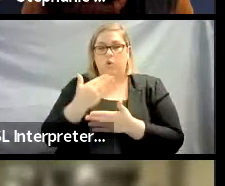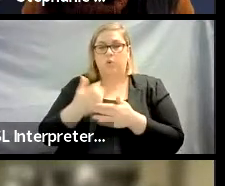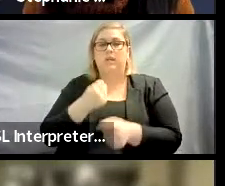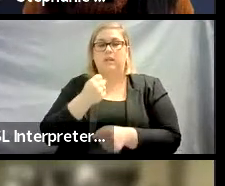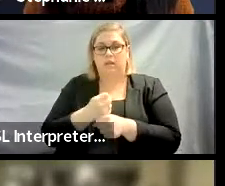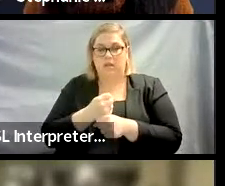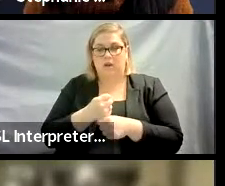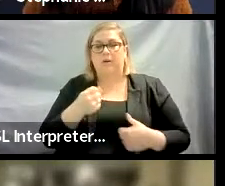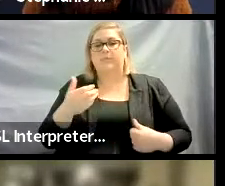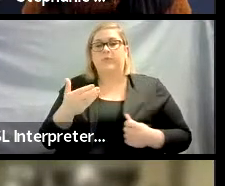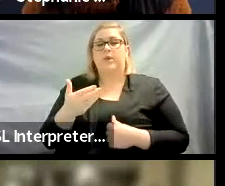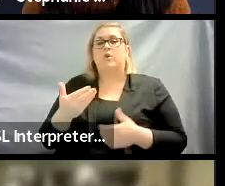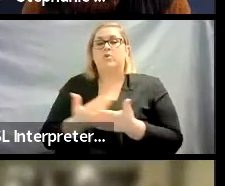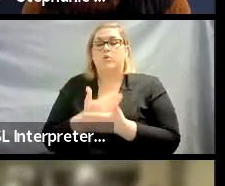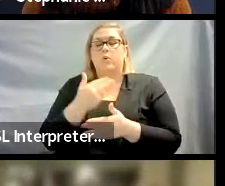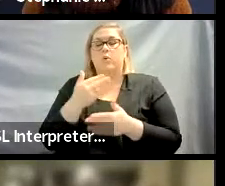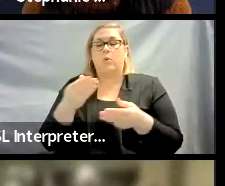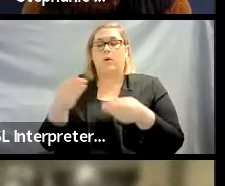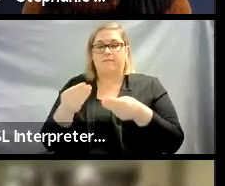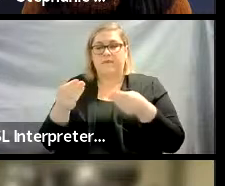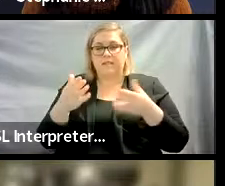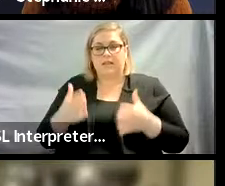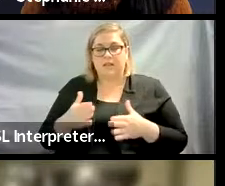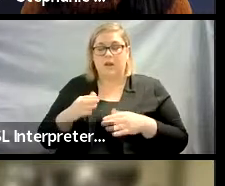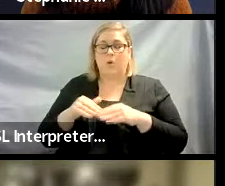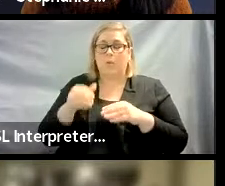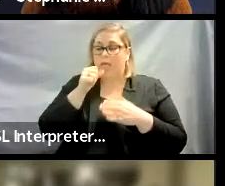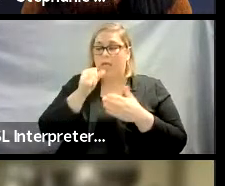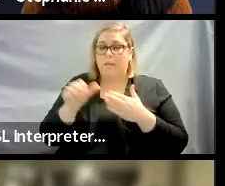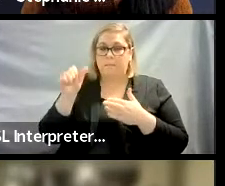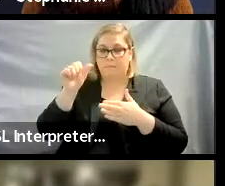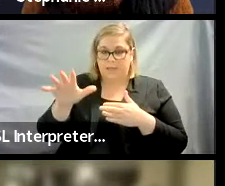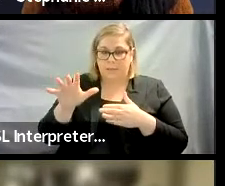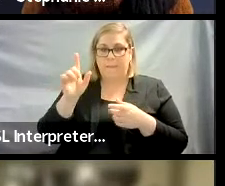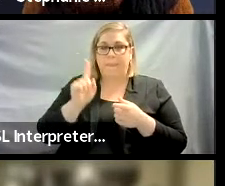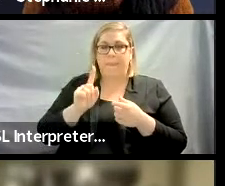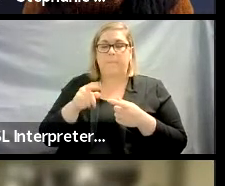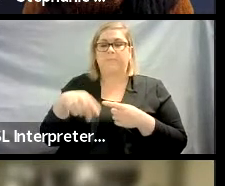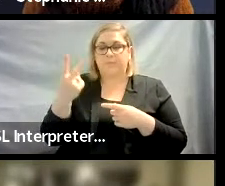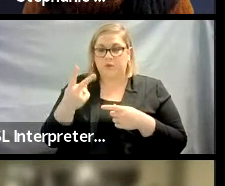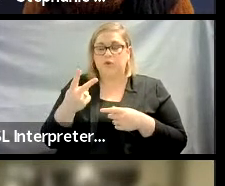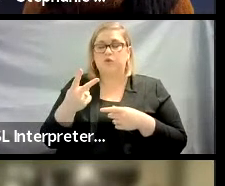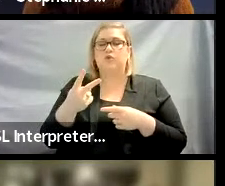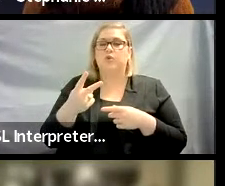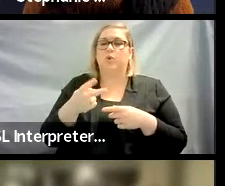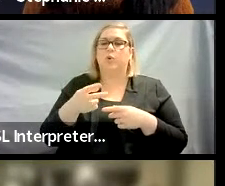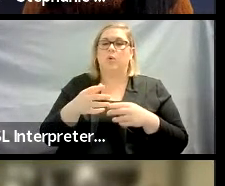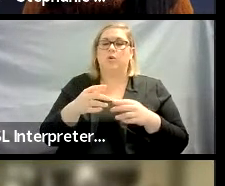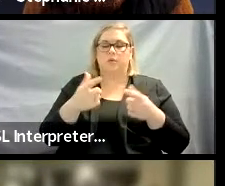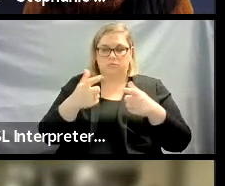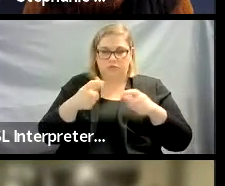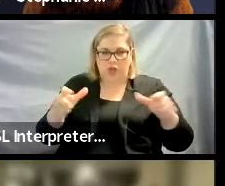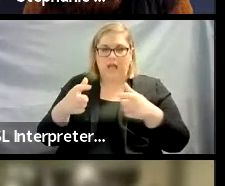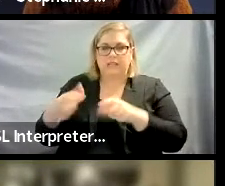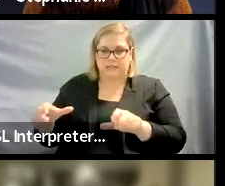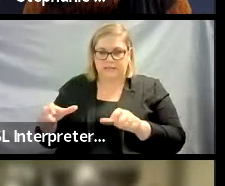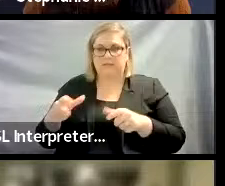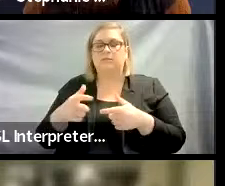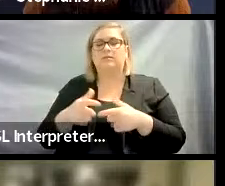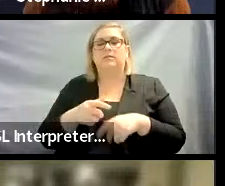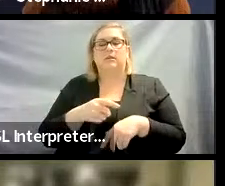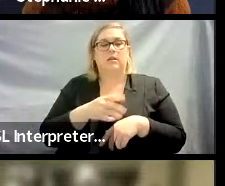new facilitators, we've mailed out 2 hard checks to those that qualify. You should